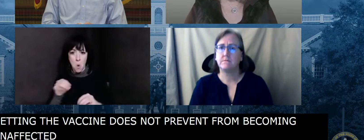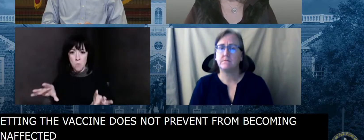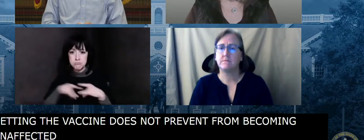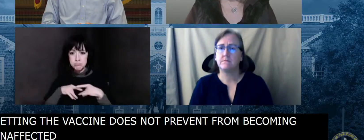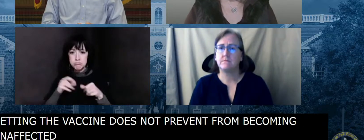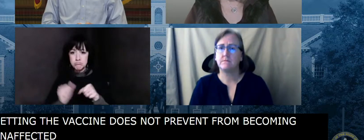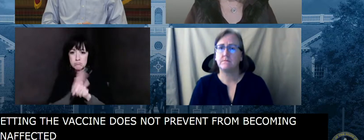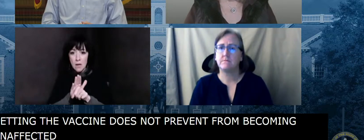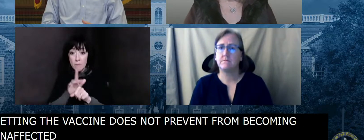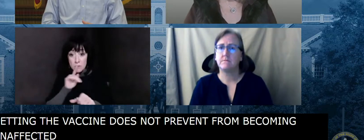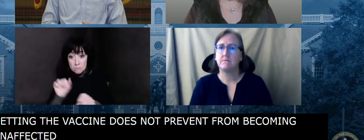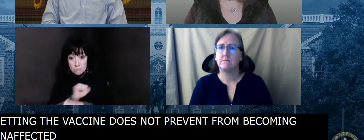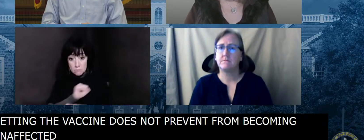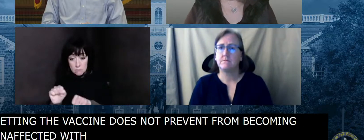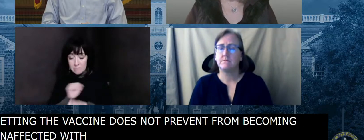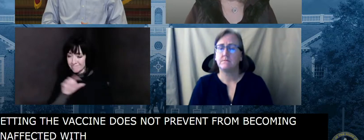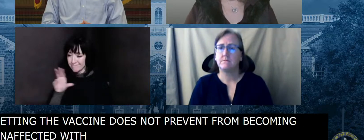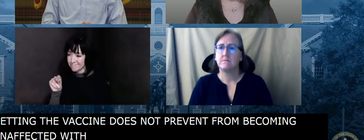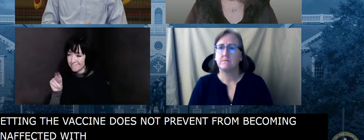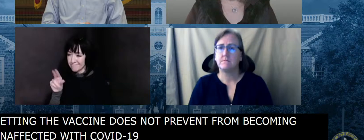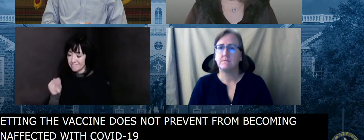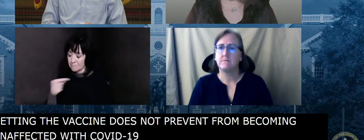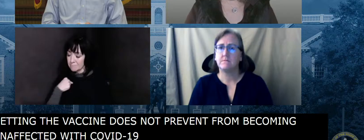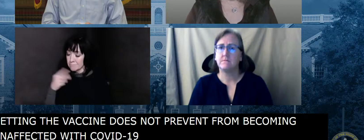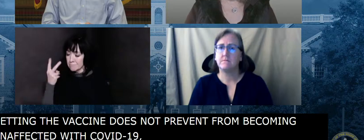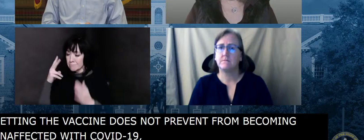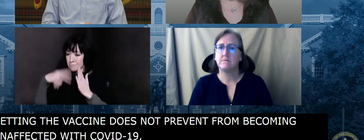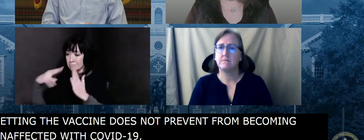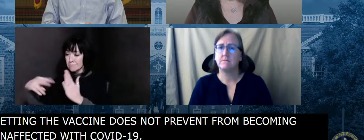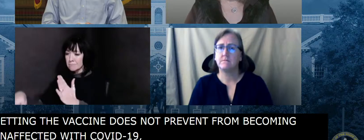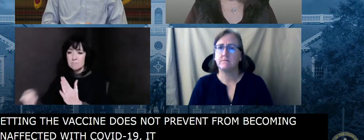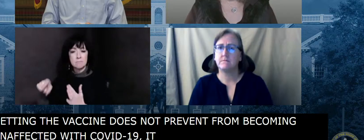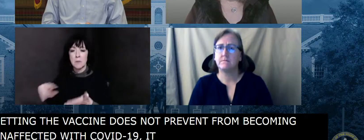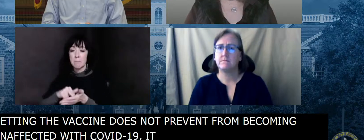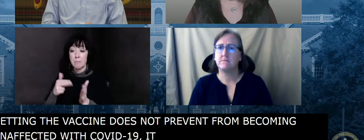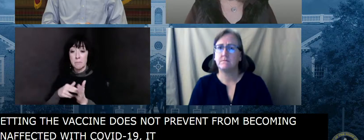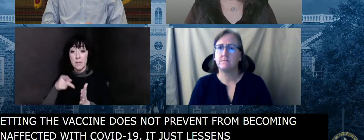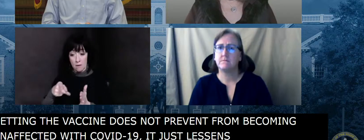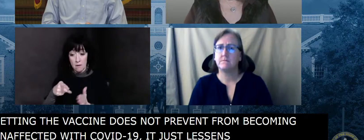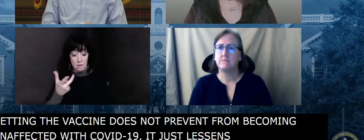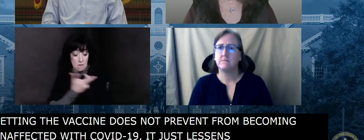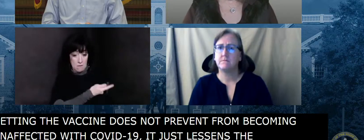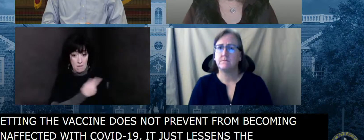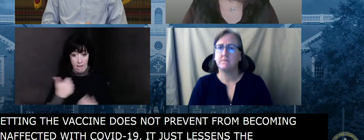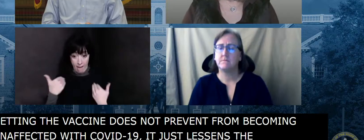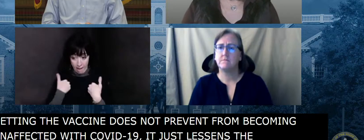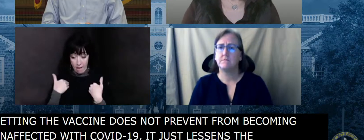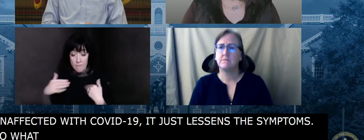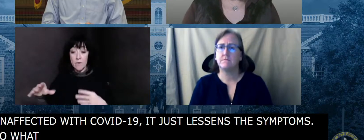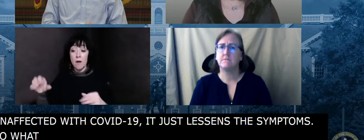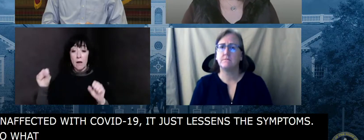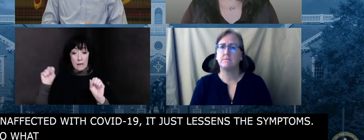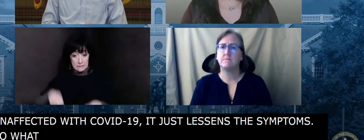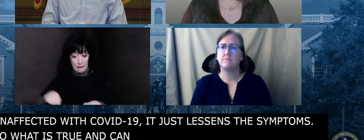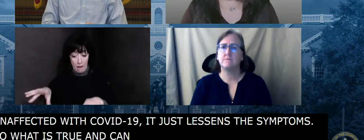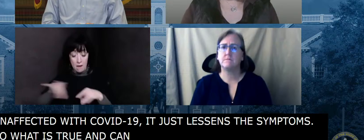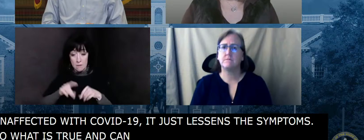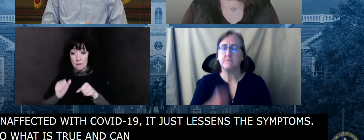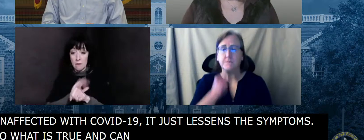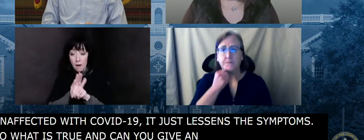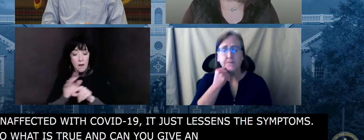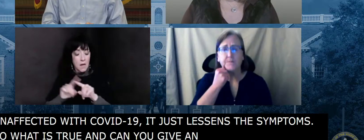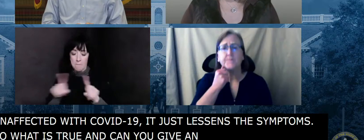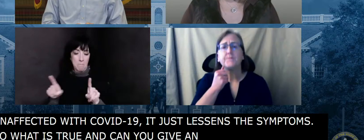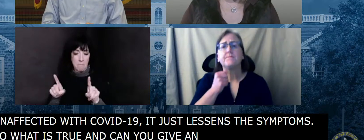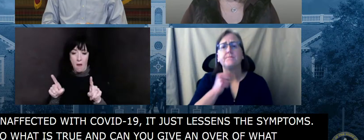what is true? Can you just give folks an overview of what the vaccine does? Yeah, absolutely. So